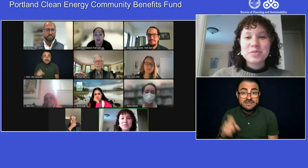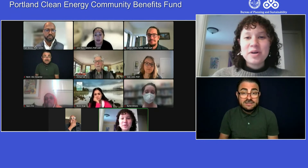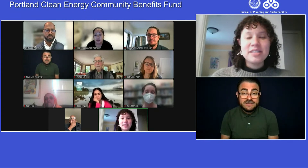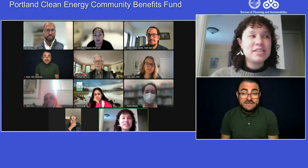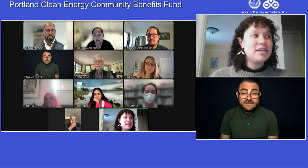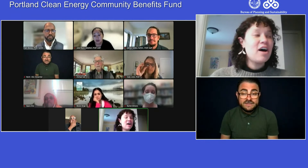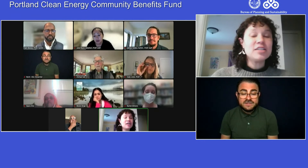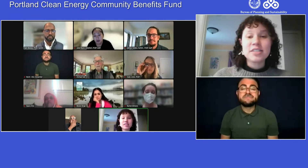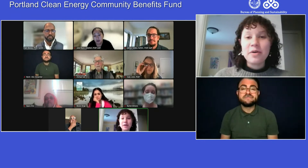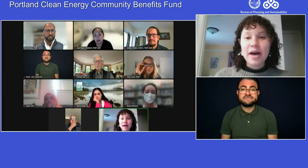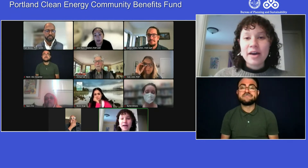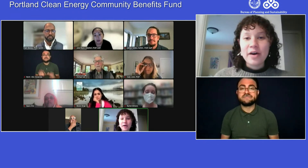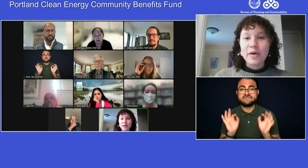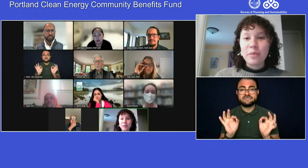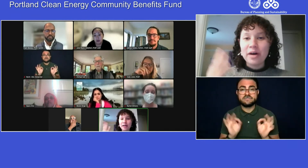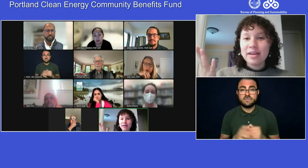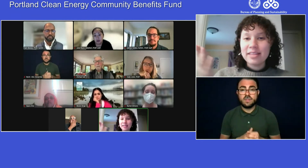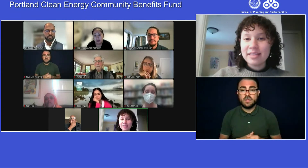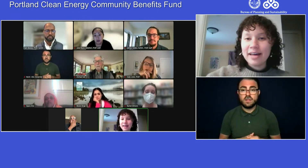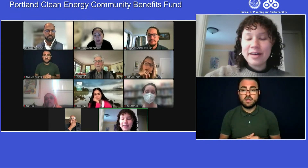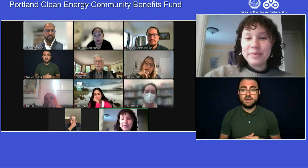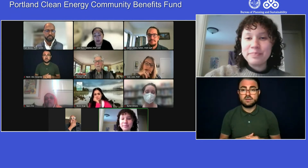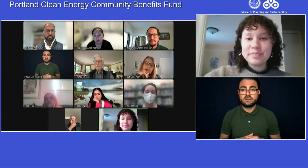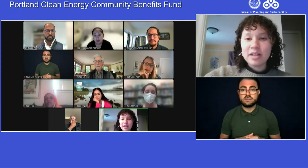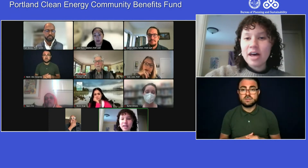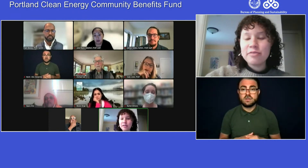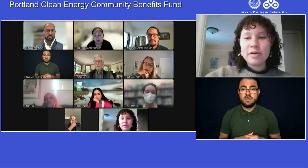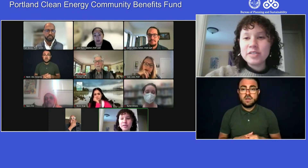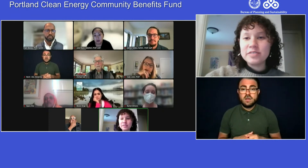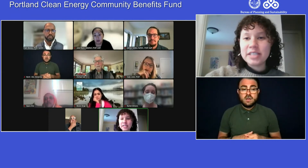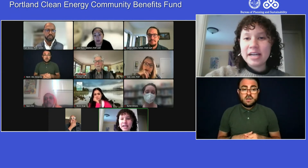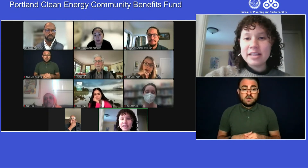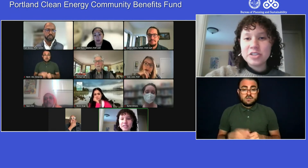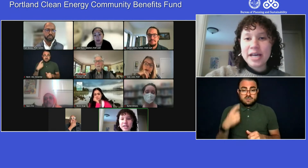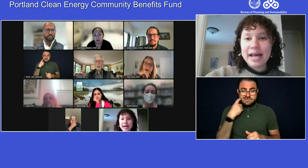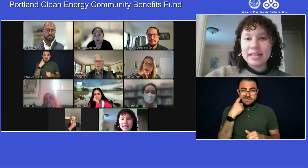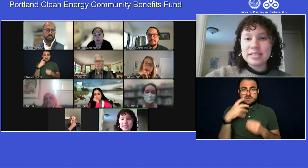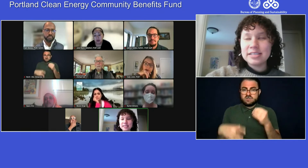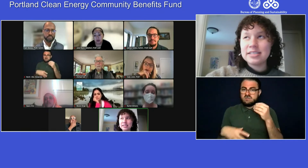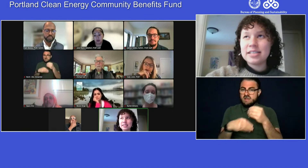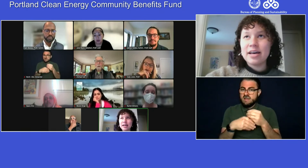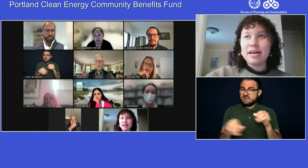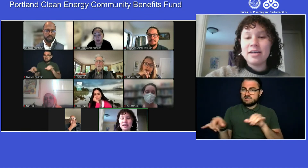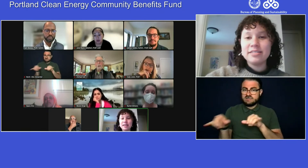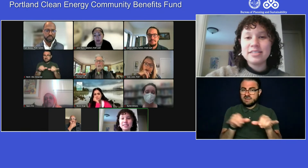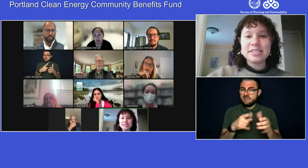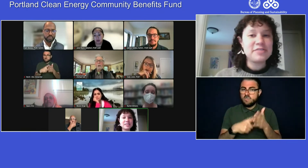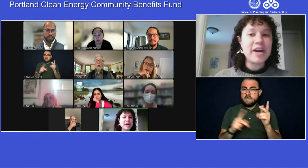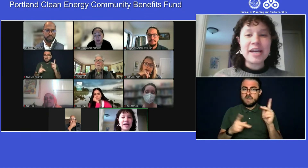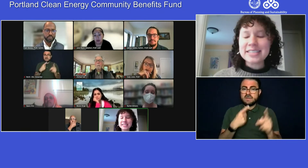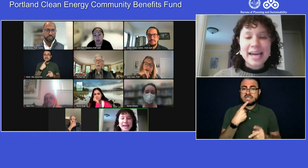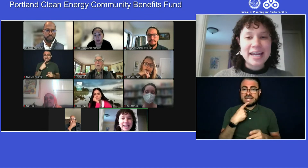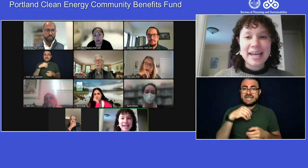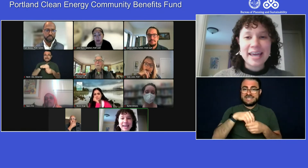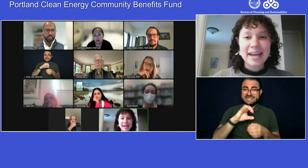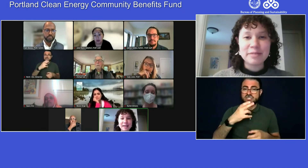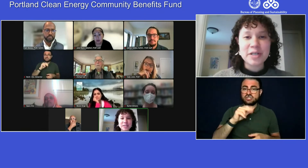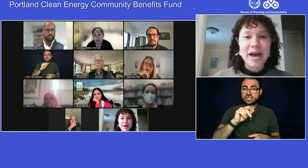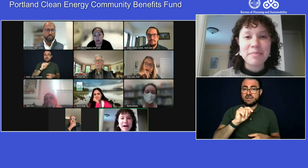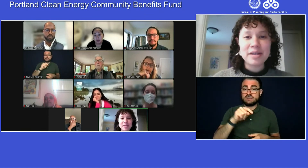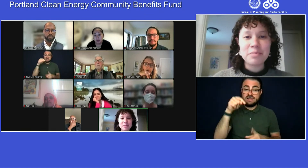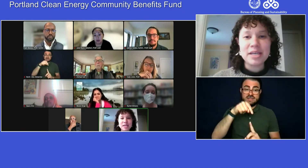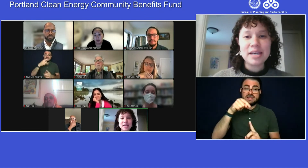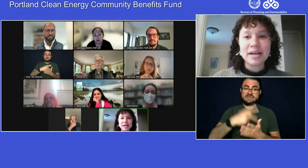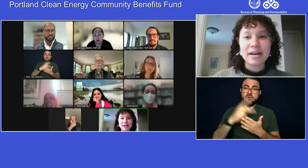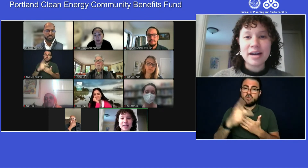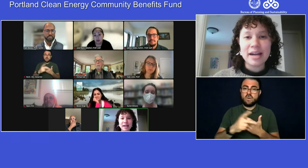I just wanted to also echo what a lot of folks have said in the chat. This is very exciting, and I'm so